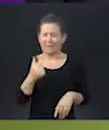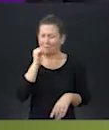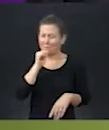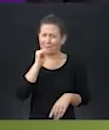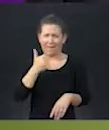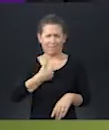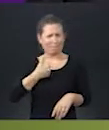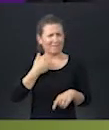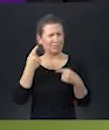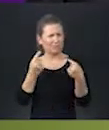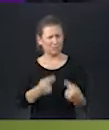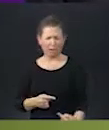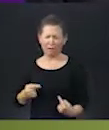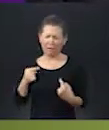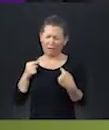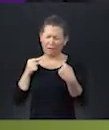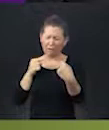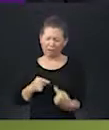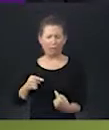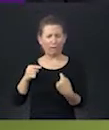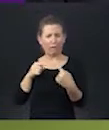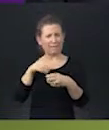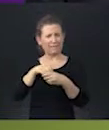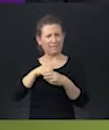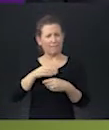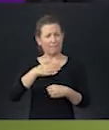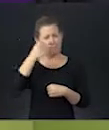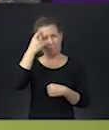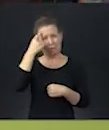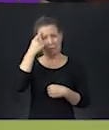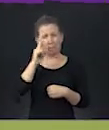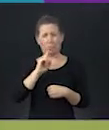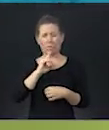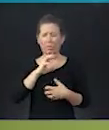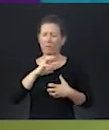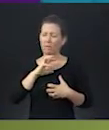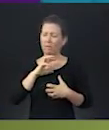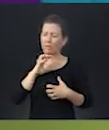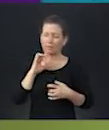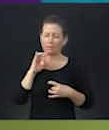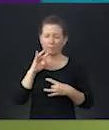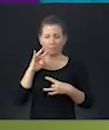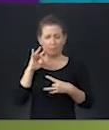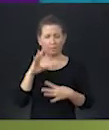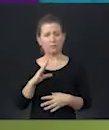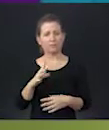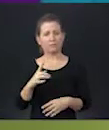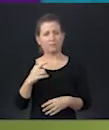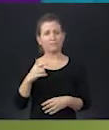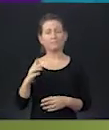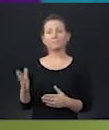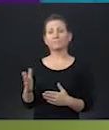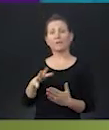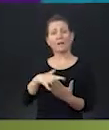struggle vehemently inside my brain, and it's agonizing. I just learn differently,